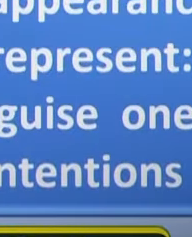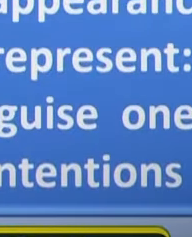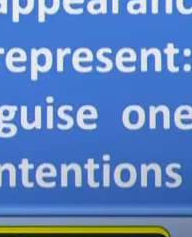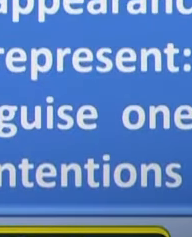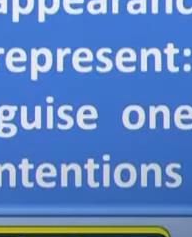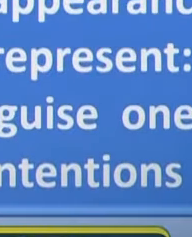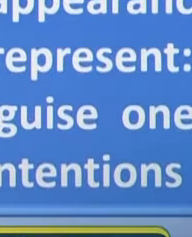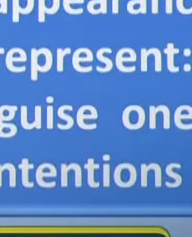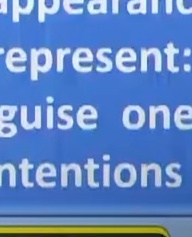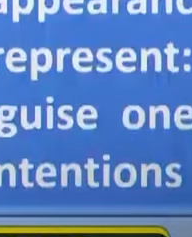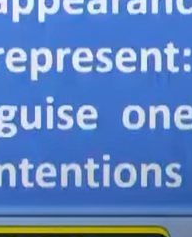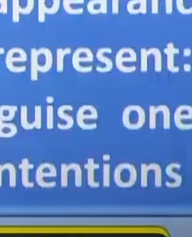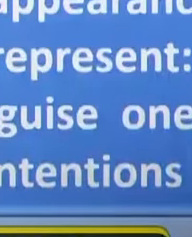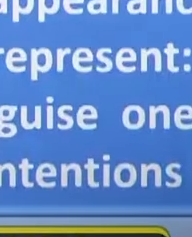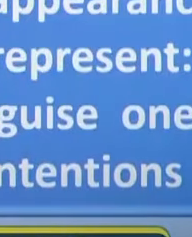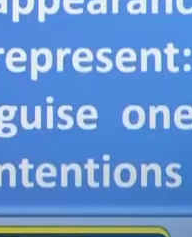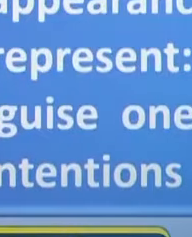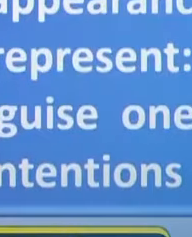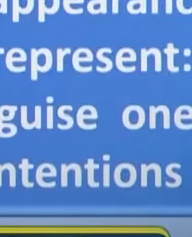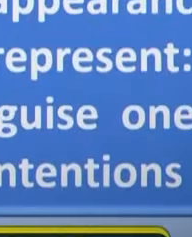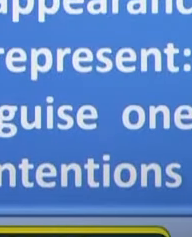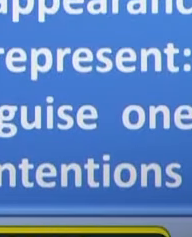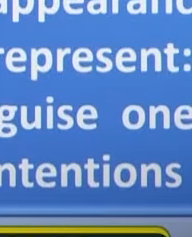appearance to deceive is to